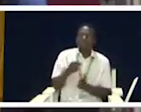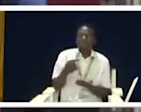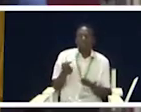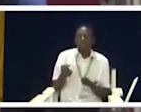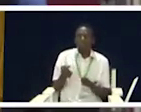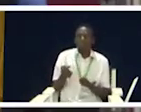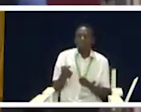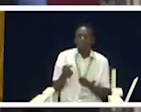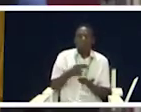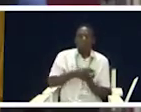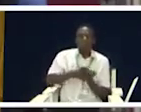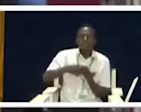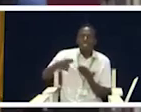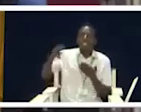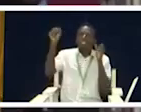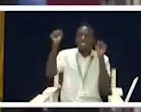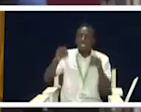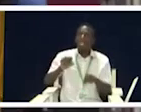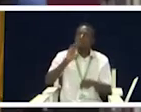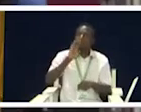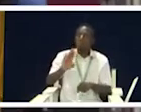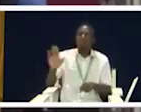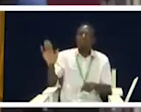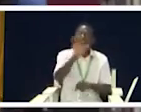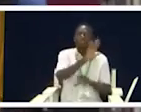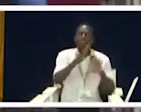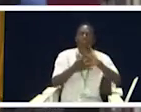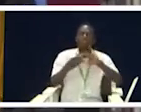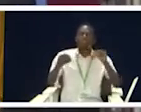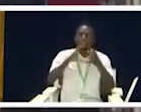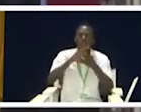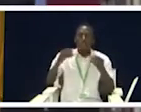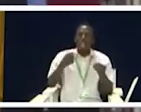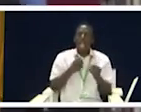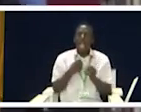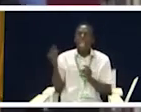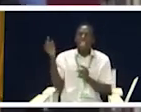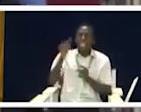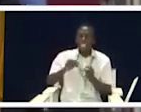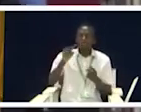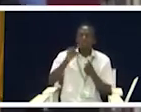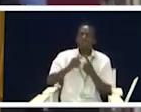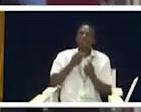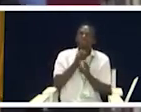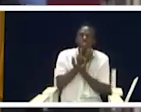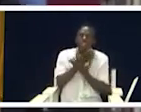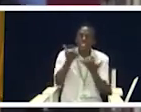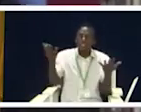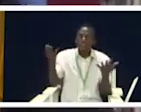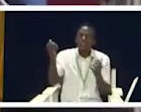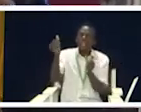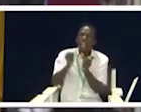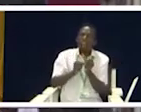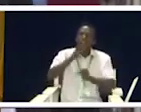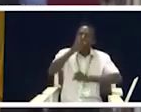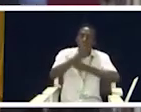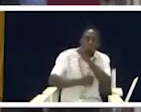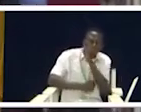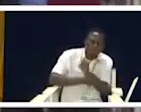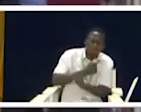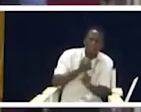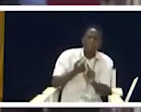grasp. Holiness can be your story. I came to tell anyone suffering from every form of